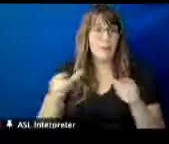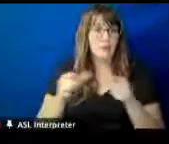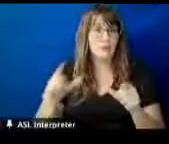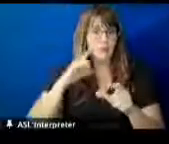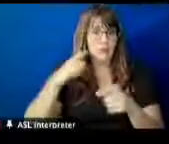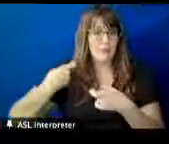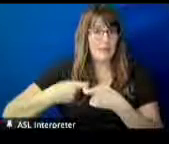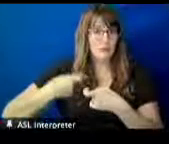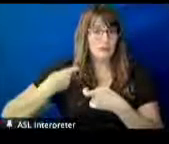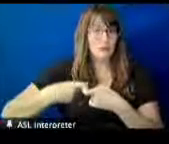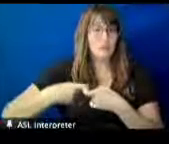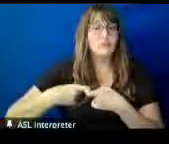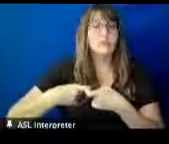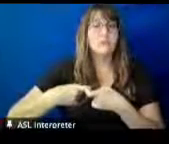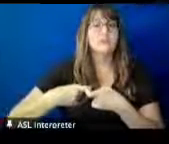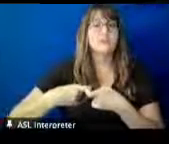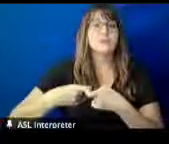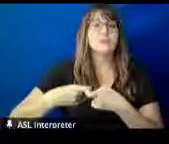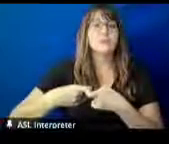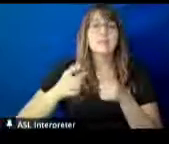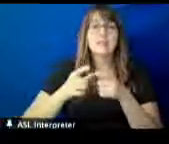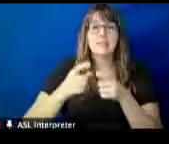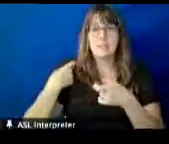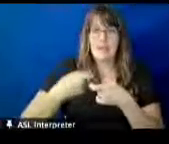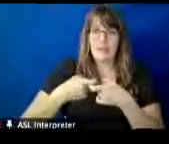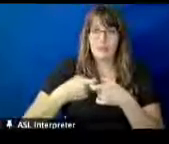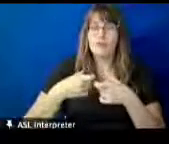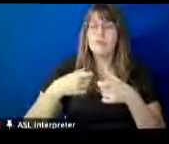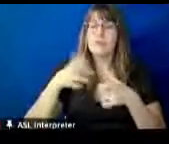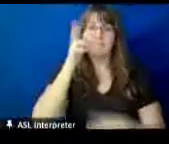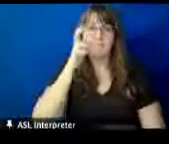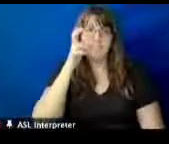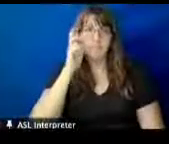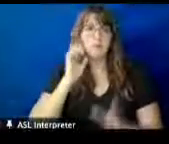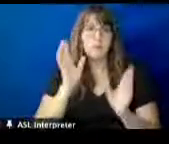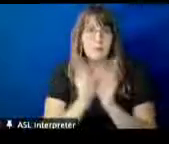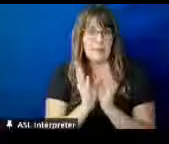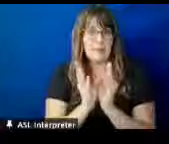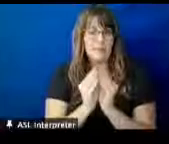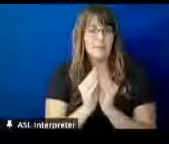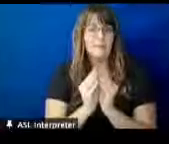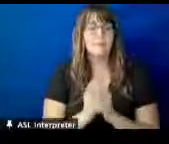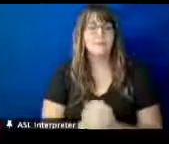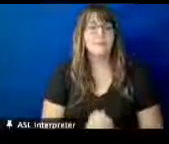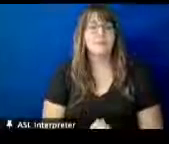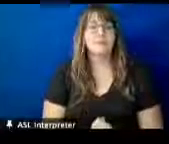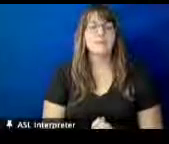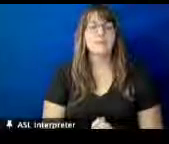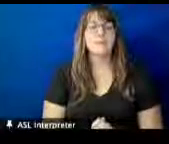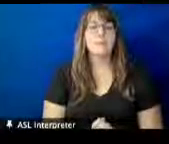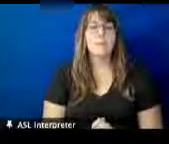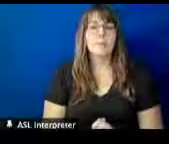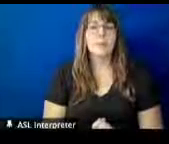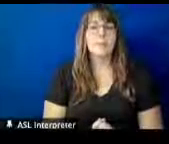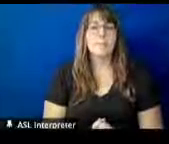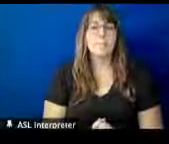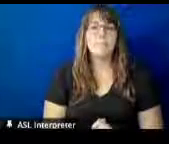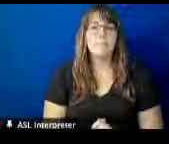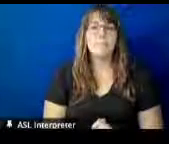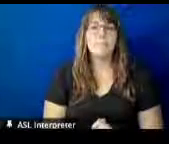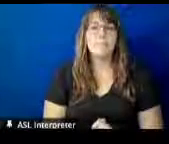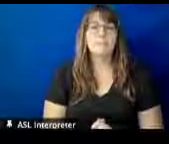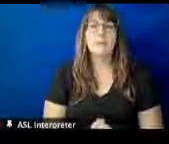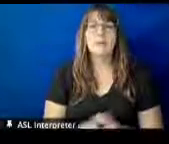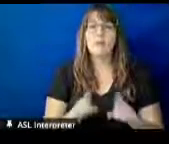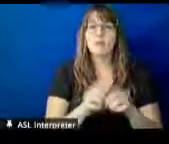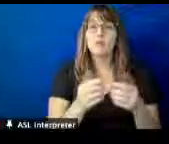Spanish language speakers to listen to in the meeting in their native language, and a separate line